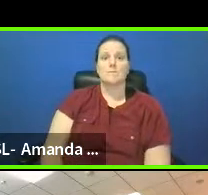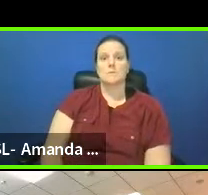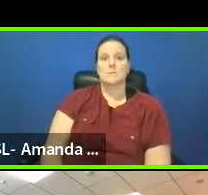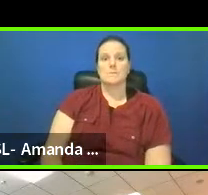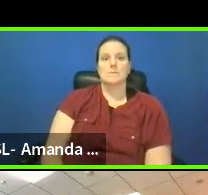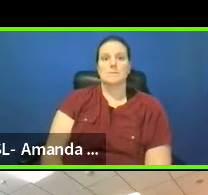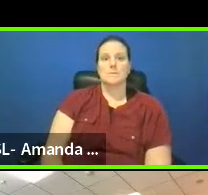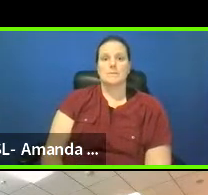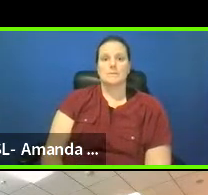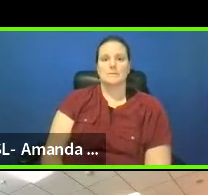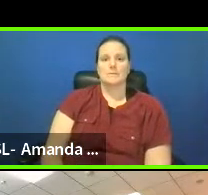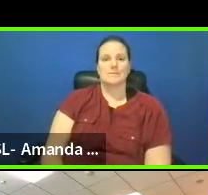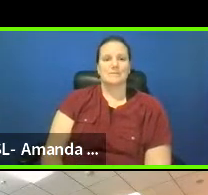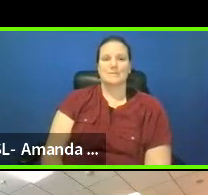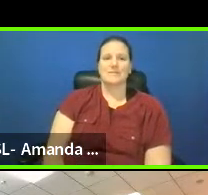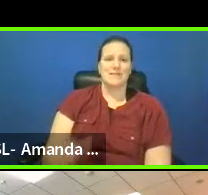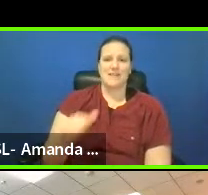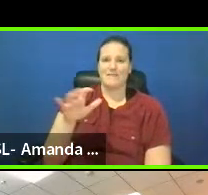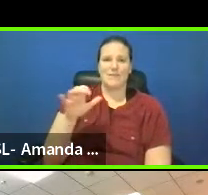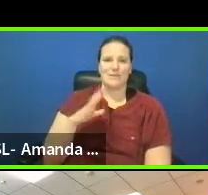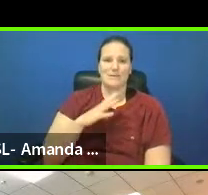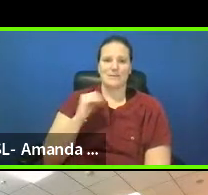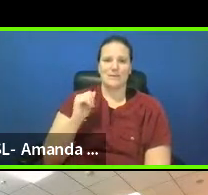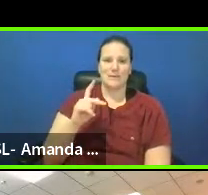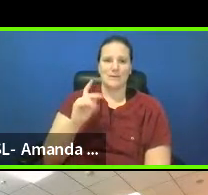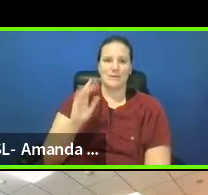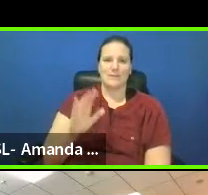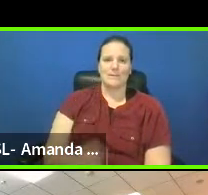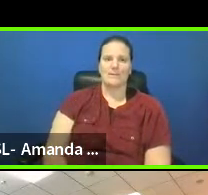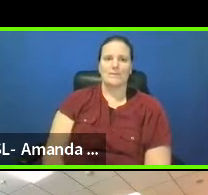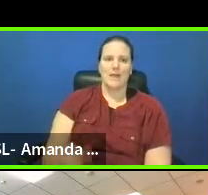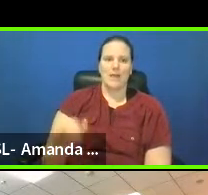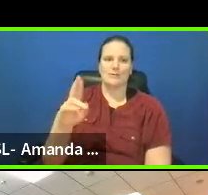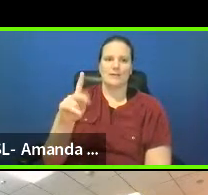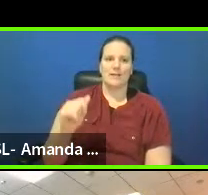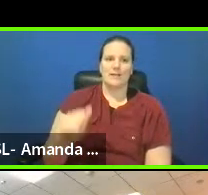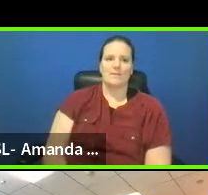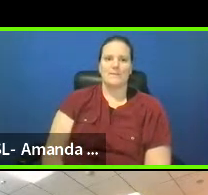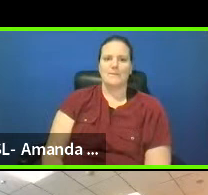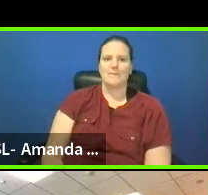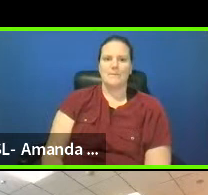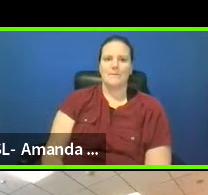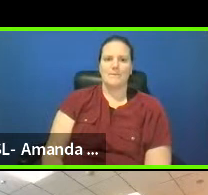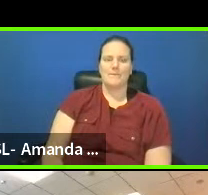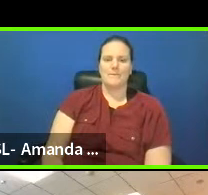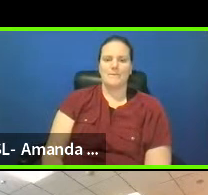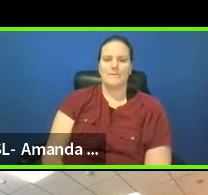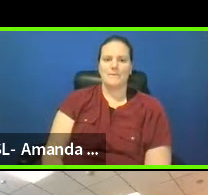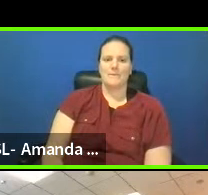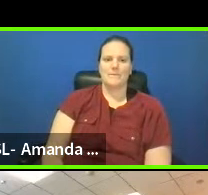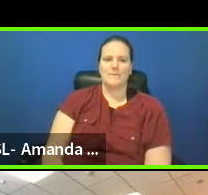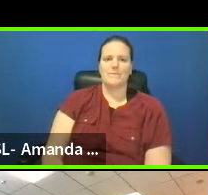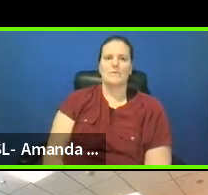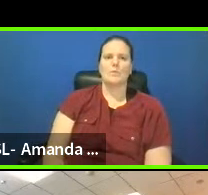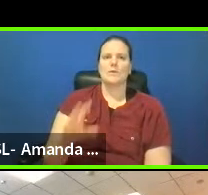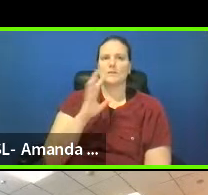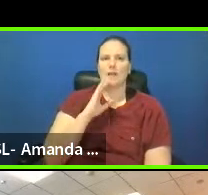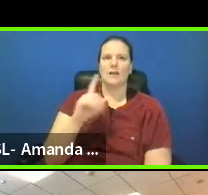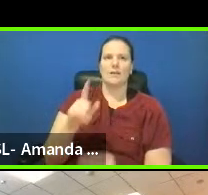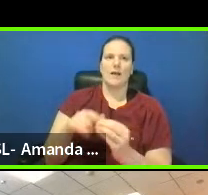No, Okay. you're not frozen. You're not frozen. Okay, great. Irina. Hey, we talked about